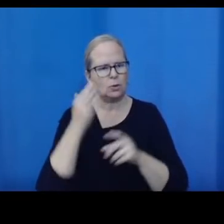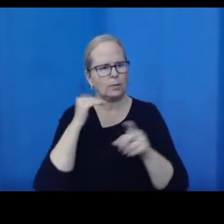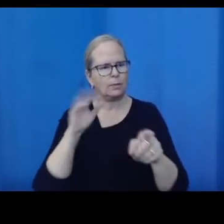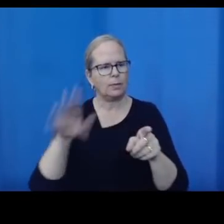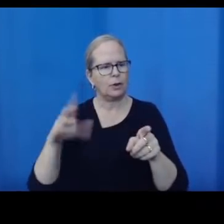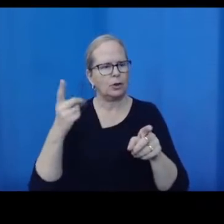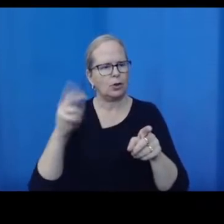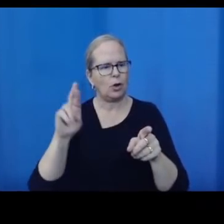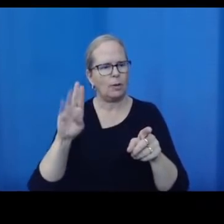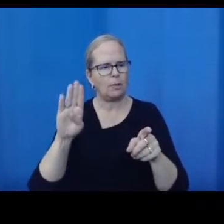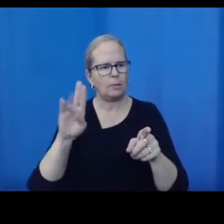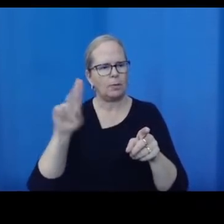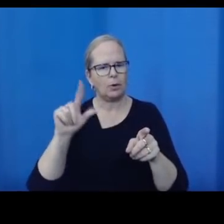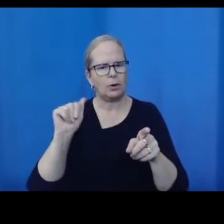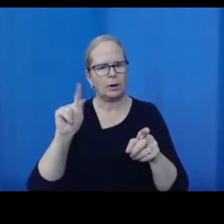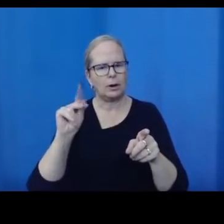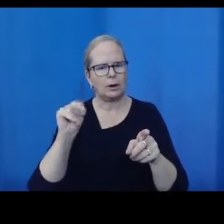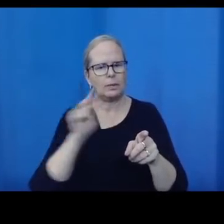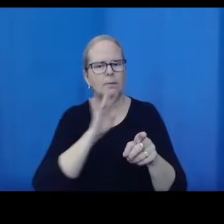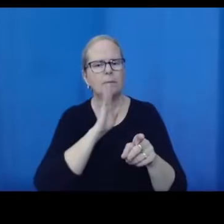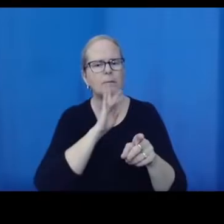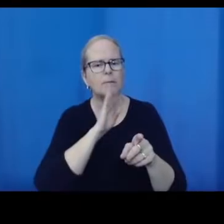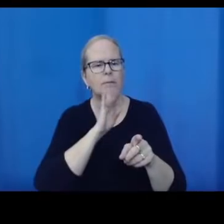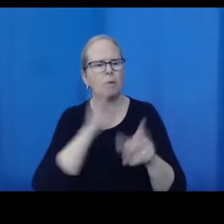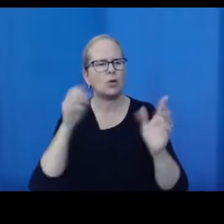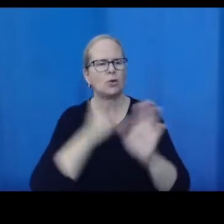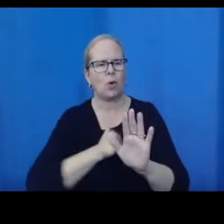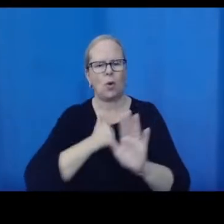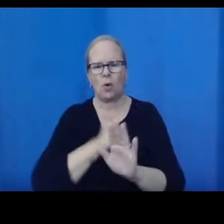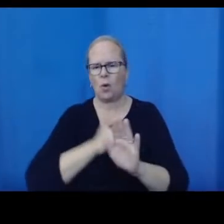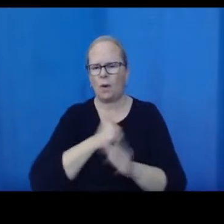got 5% left.